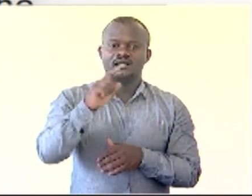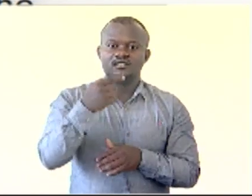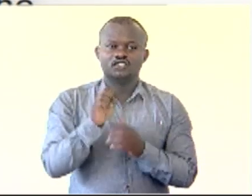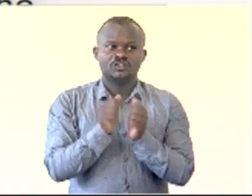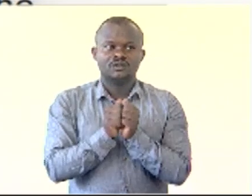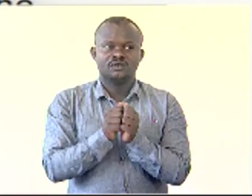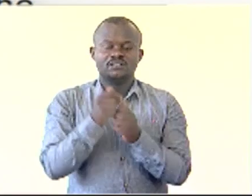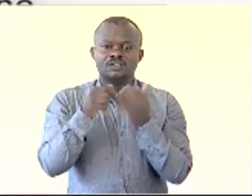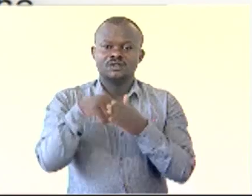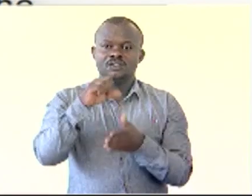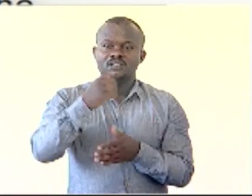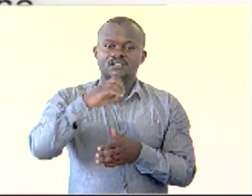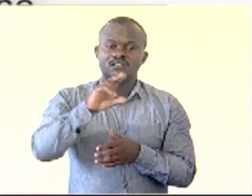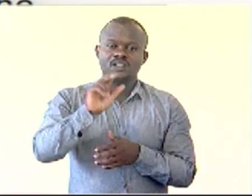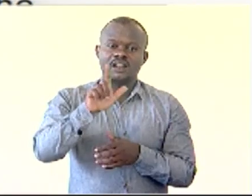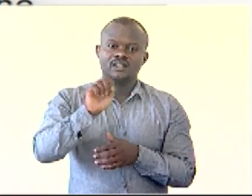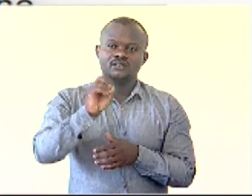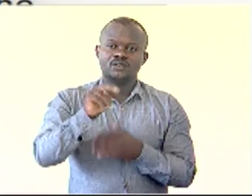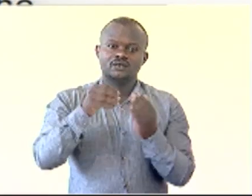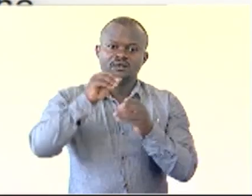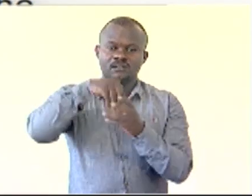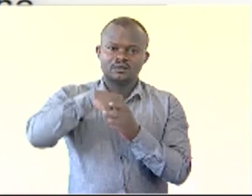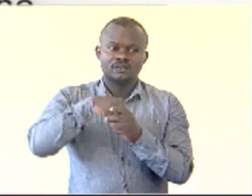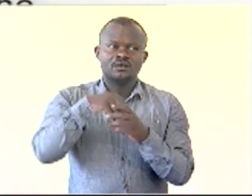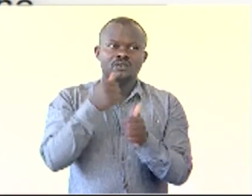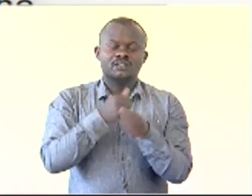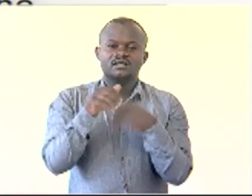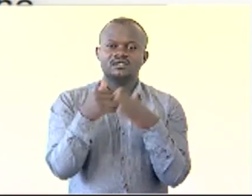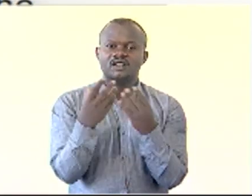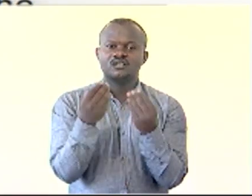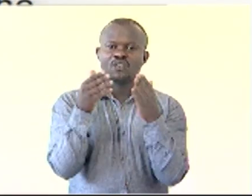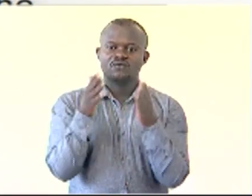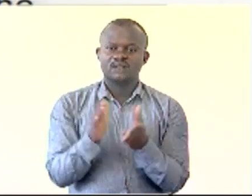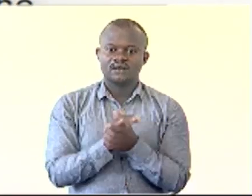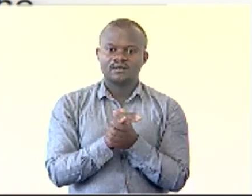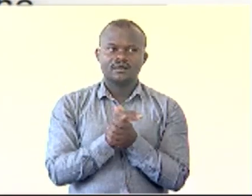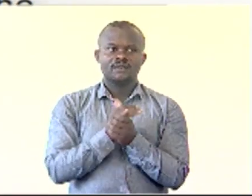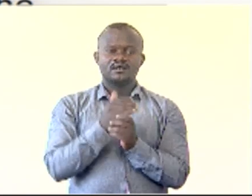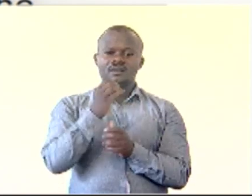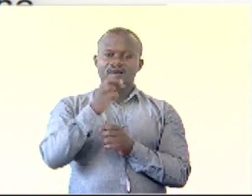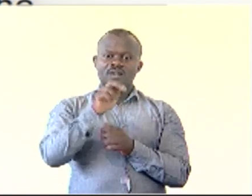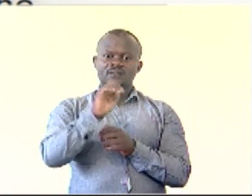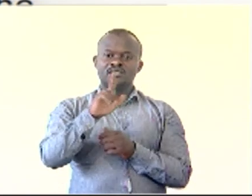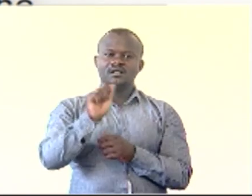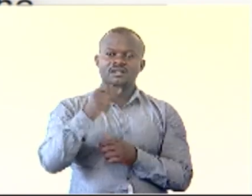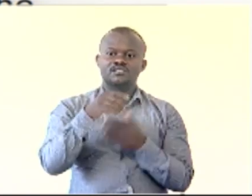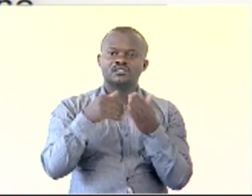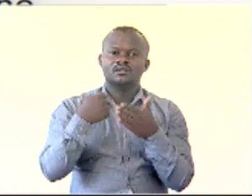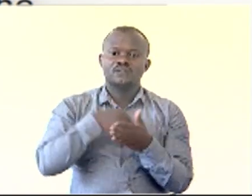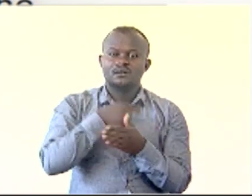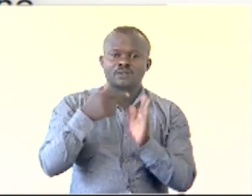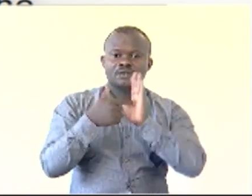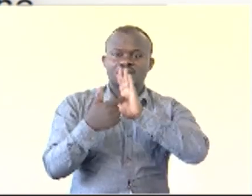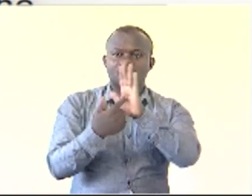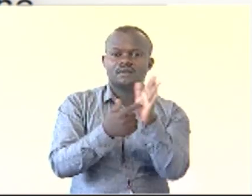This is a skeletal connective tissue which is softer than the bone. The cartilage is softer than the bone. I mentioned which part